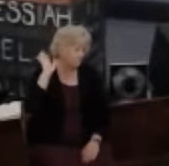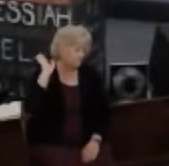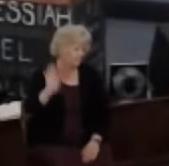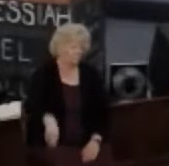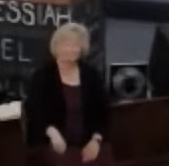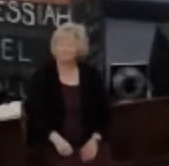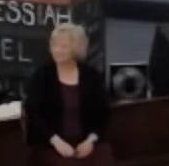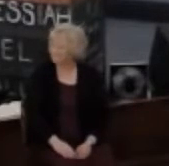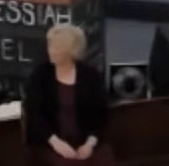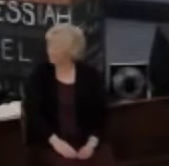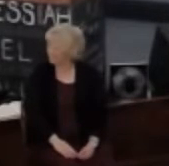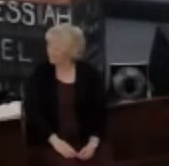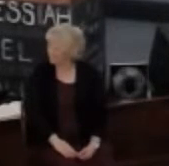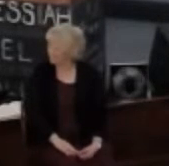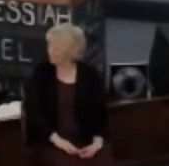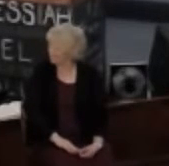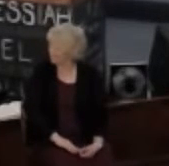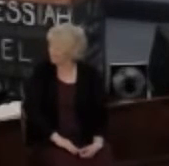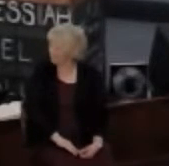it.